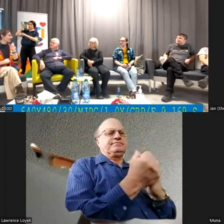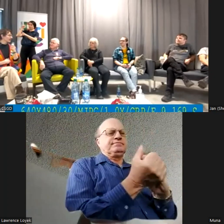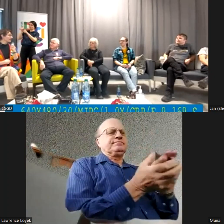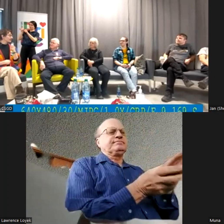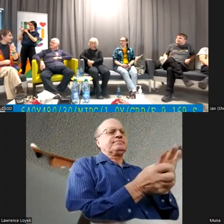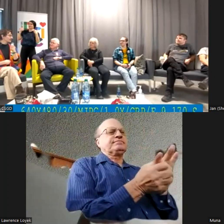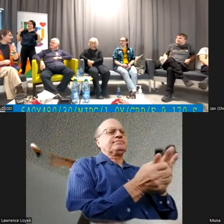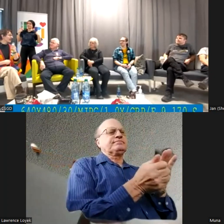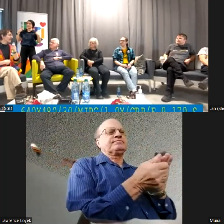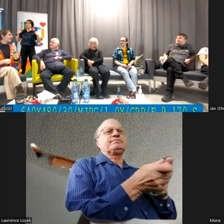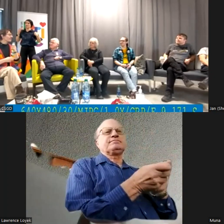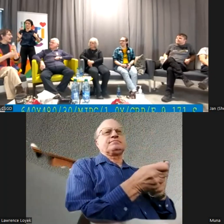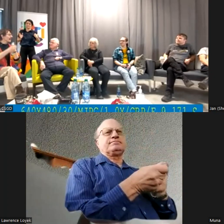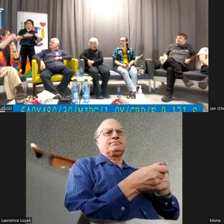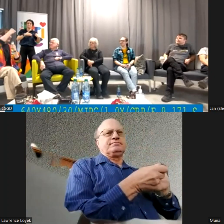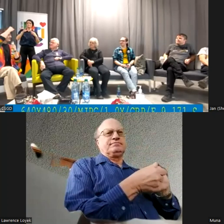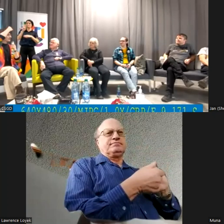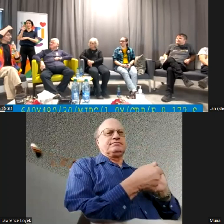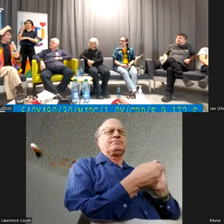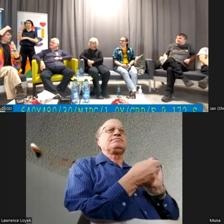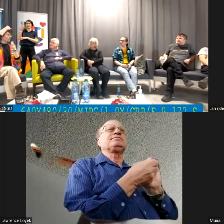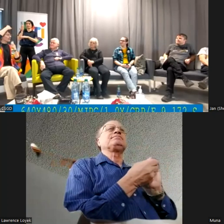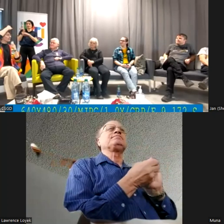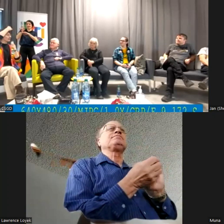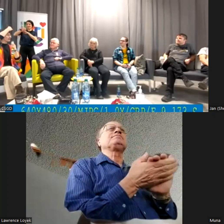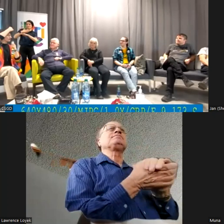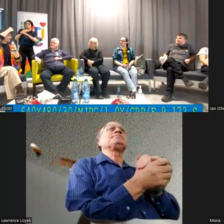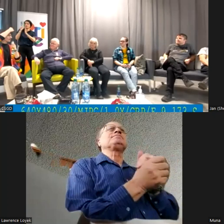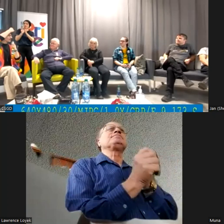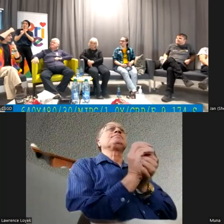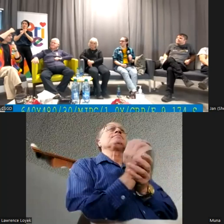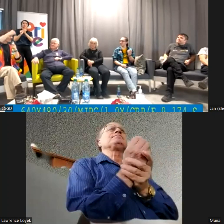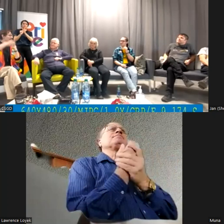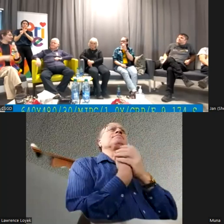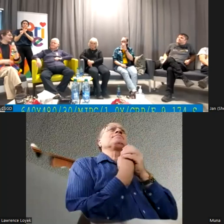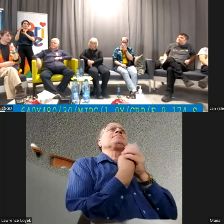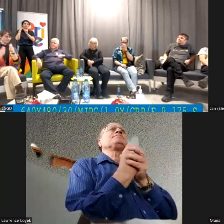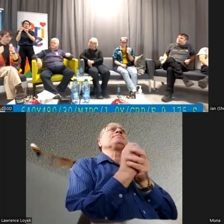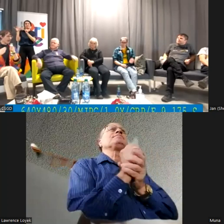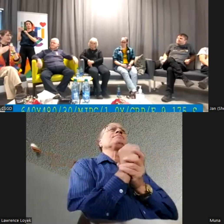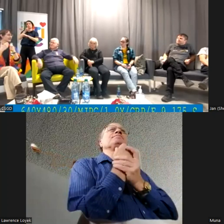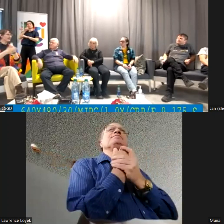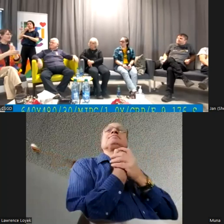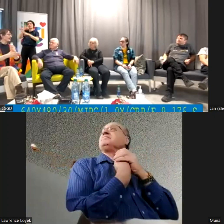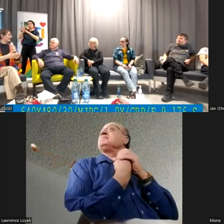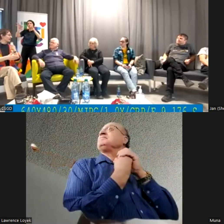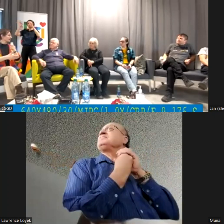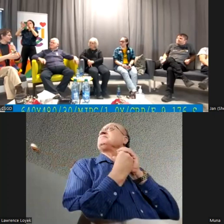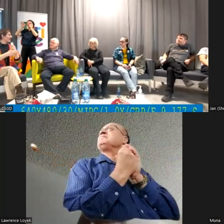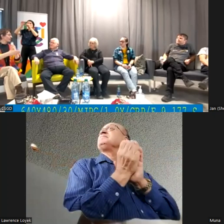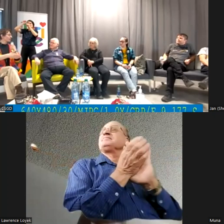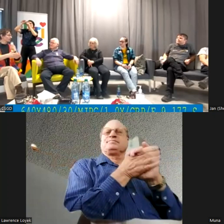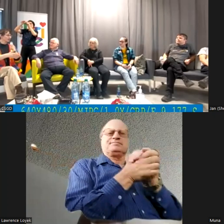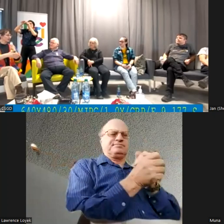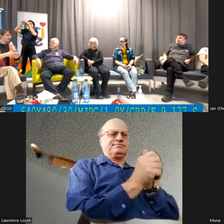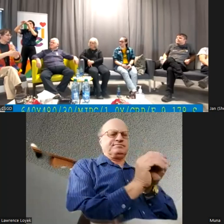compression binder after my surgery. And that is like a core memory for me at this moment, because I had never met anyone